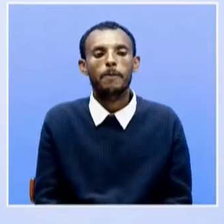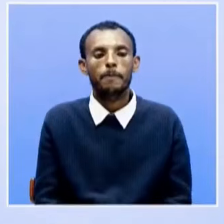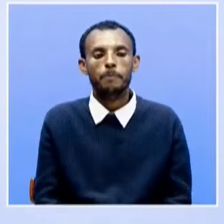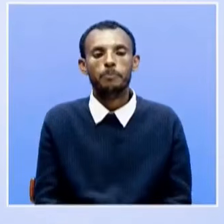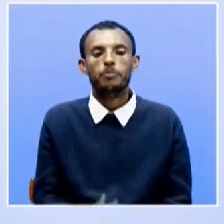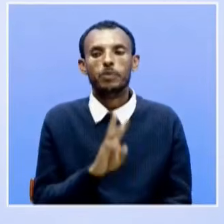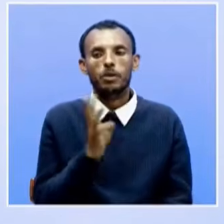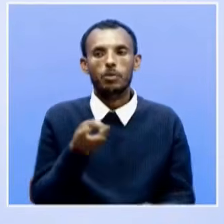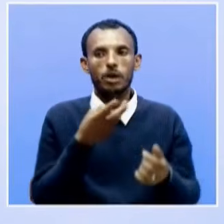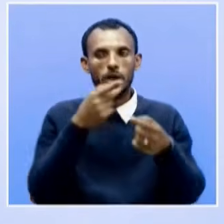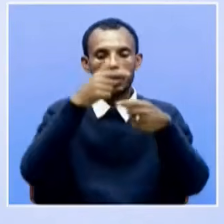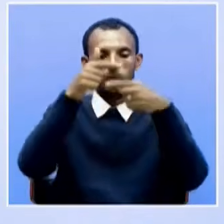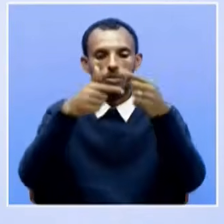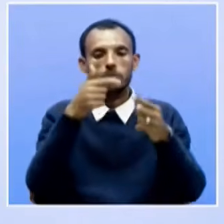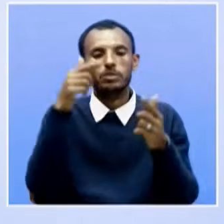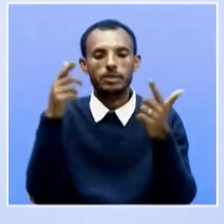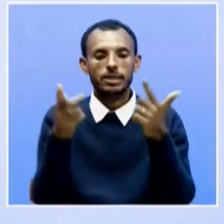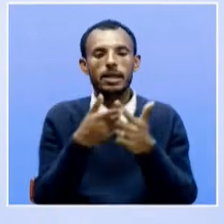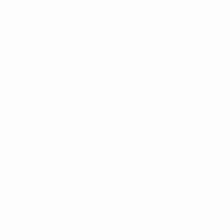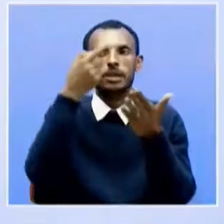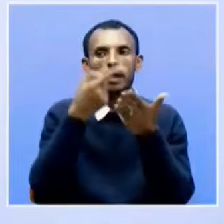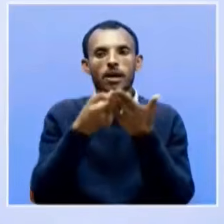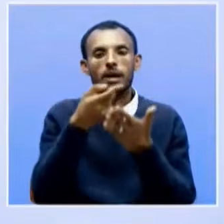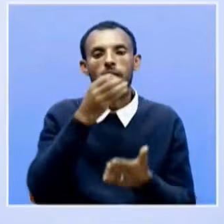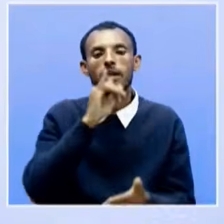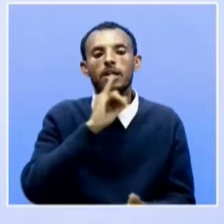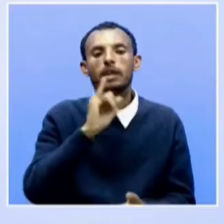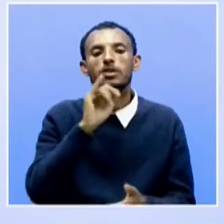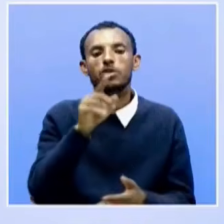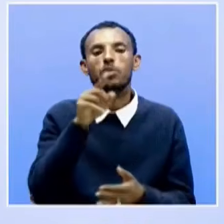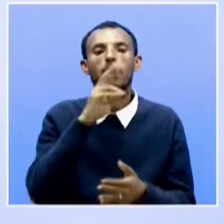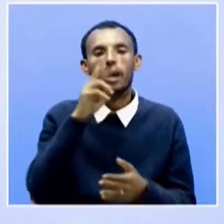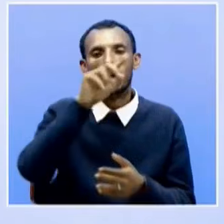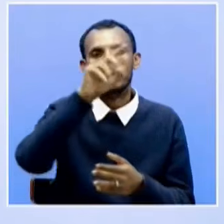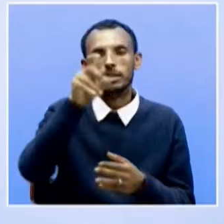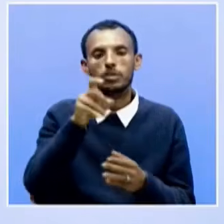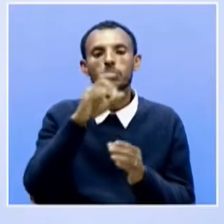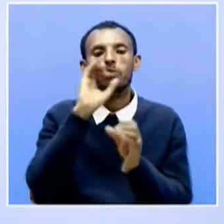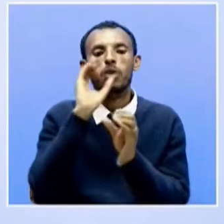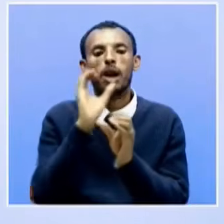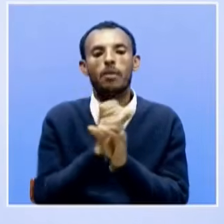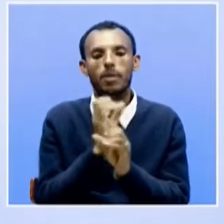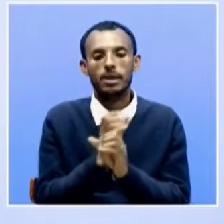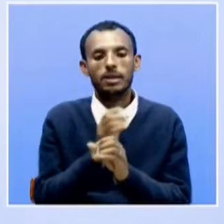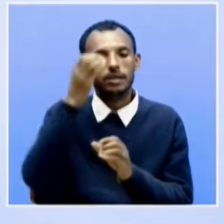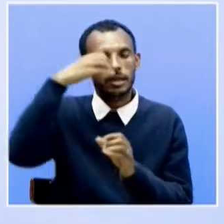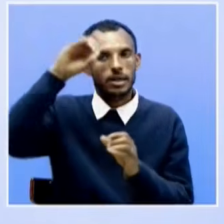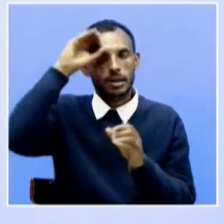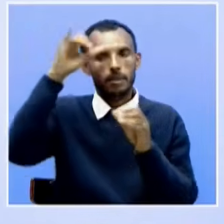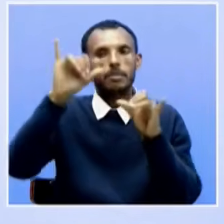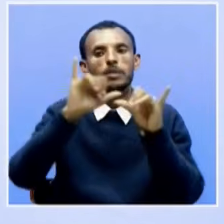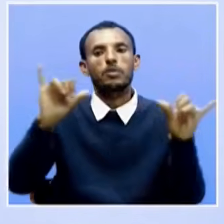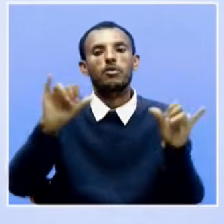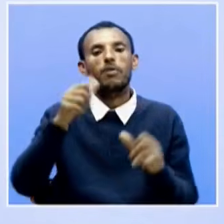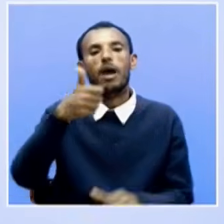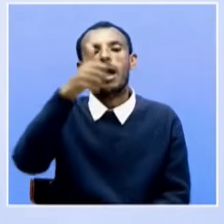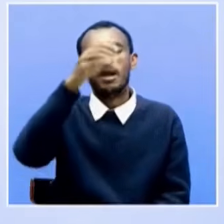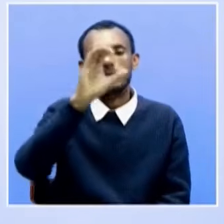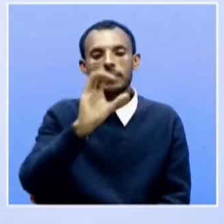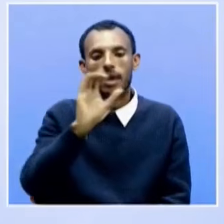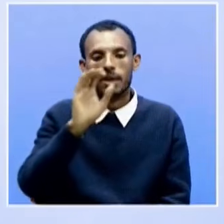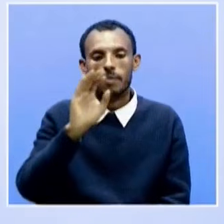we go to the second part. You are asked to calculate the degree measure of ACB.